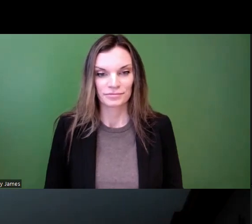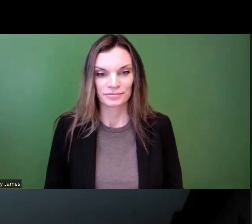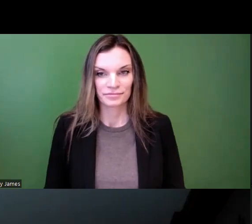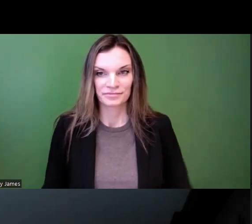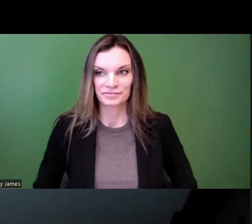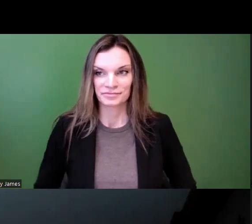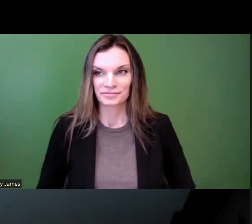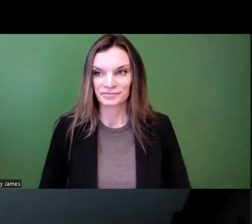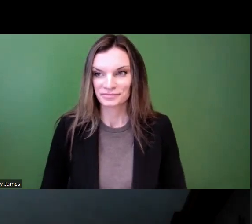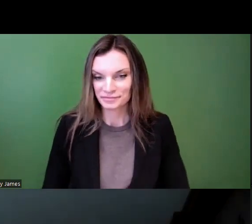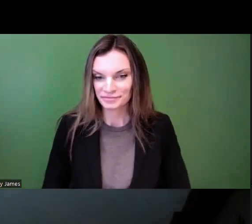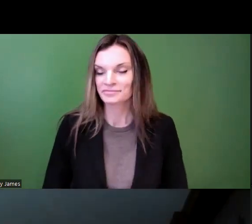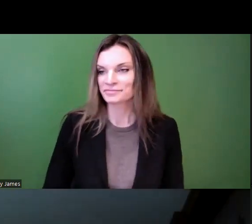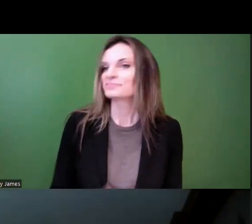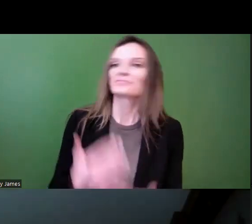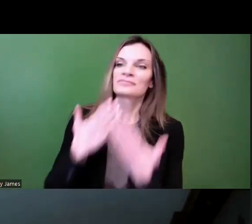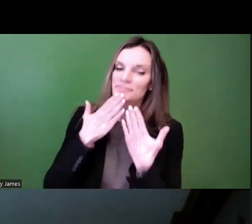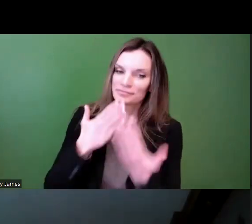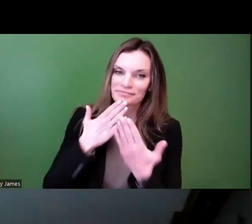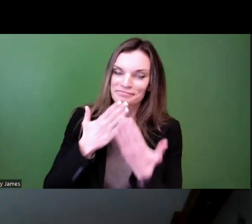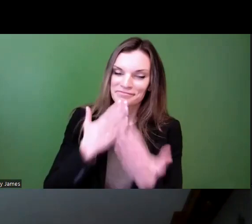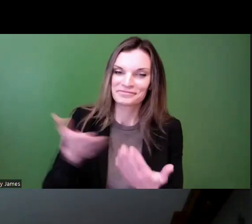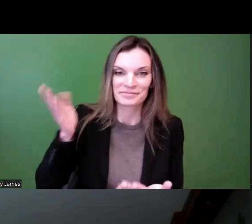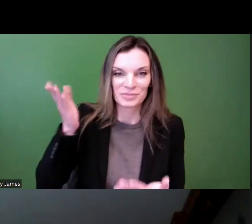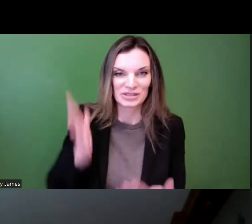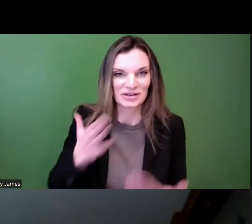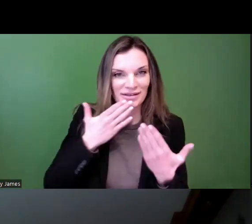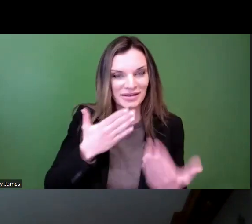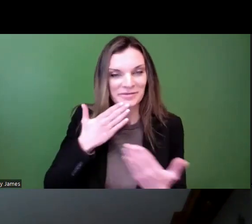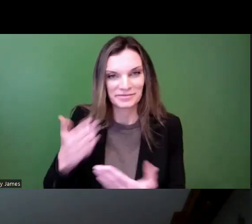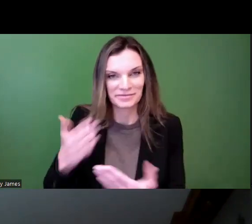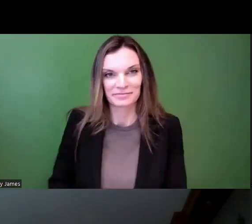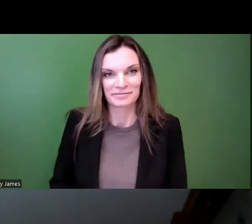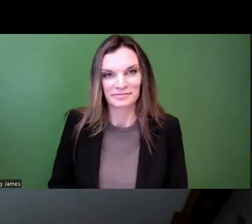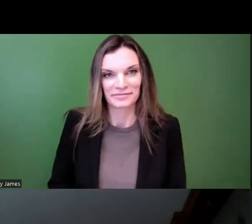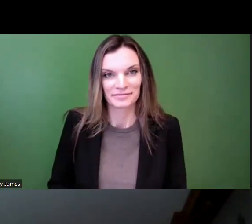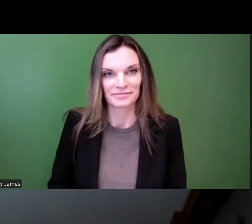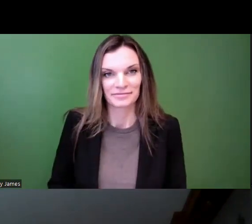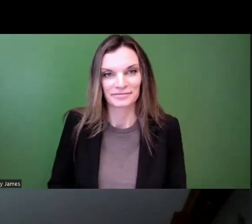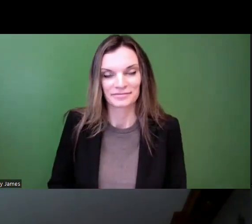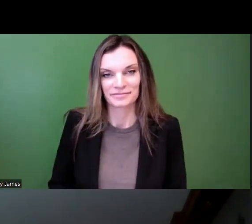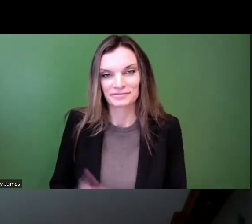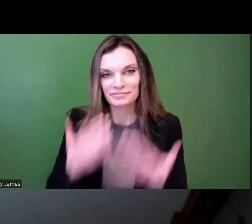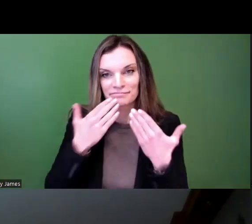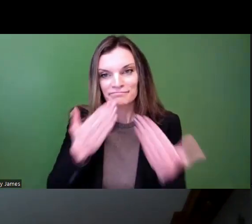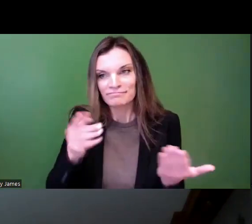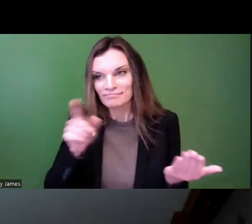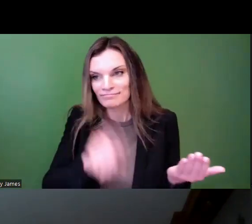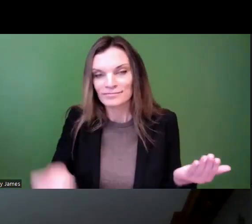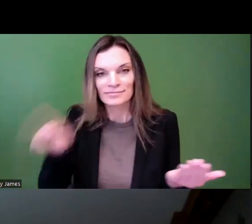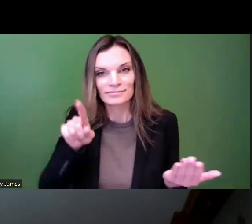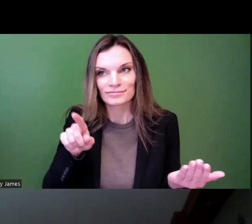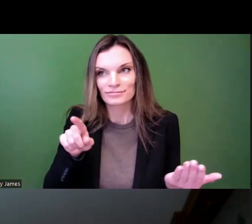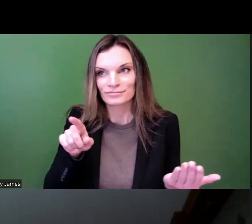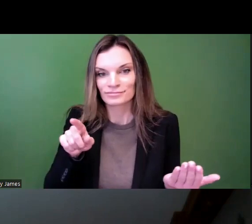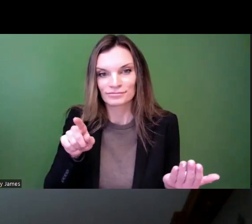Okay. Well, we want to thank our presenters, and I thank everyone for taking time